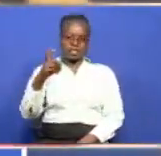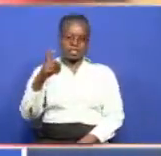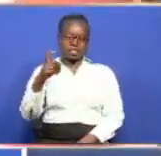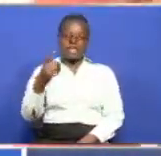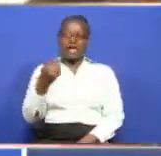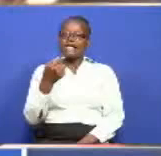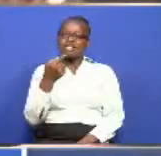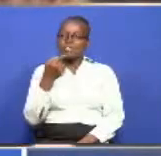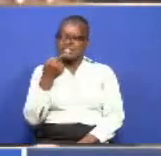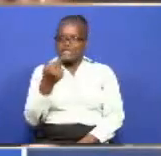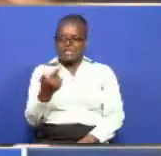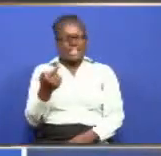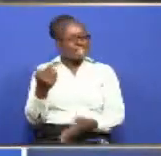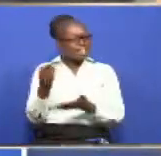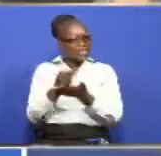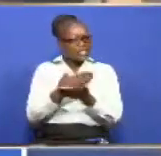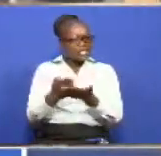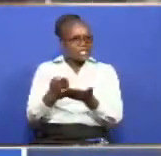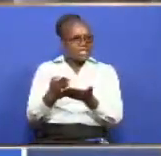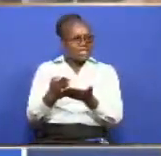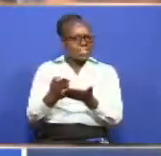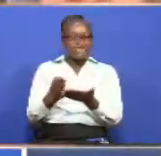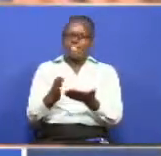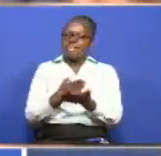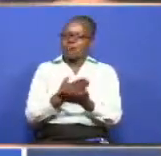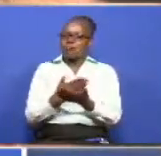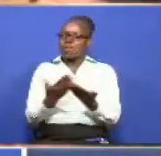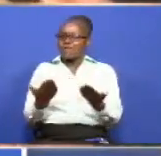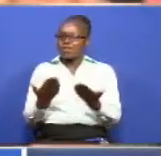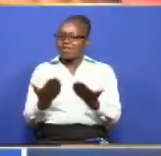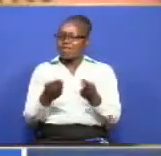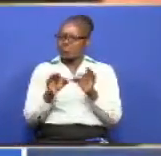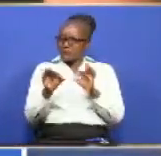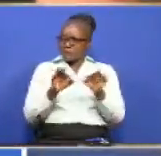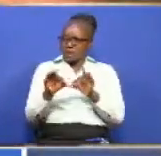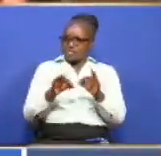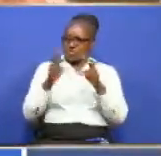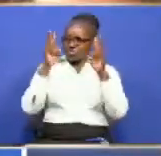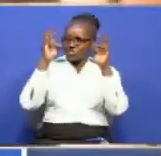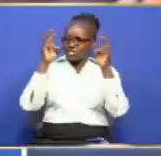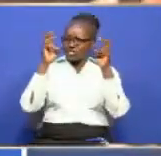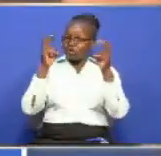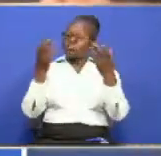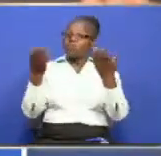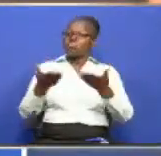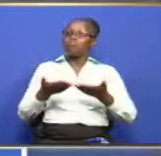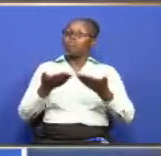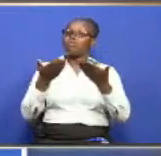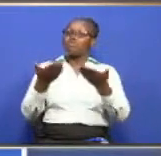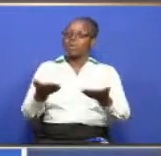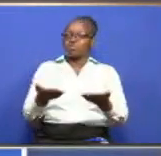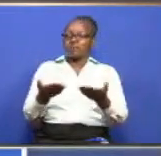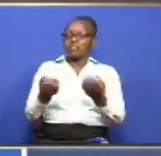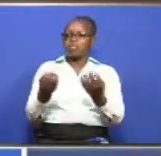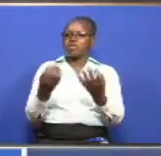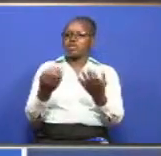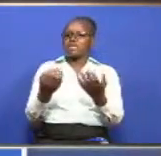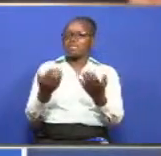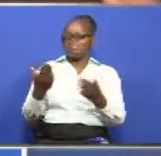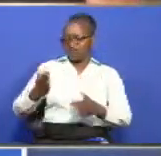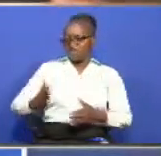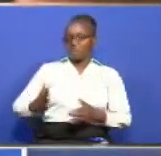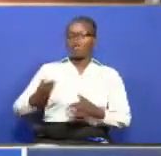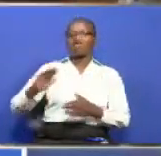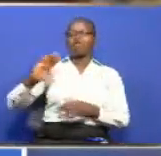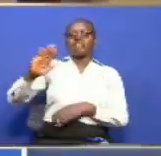will be giving somewhat a response to the issues raised by the majority side of the